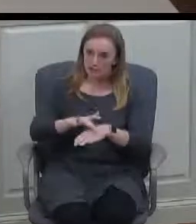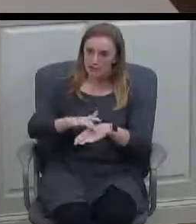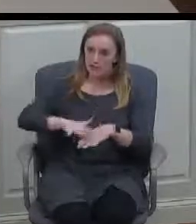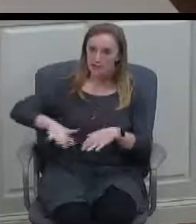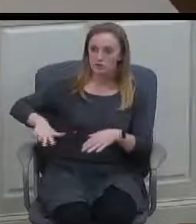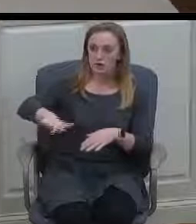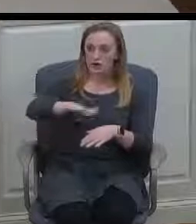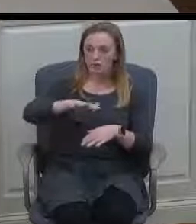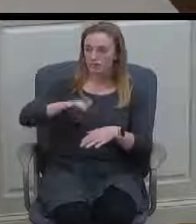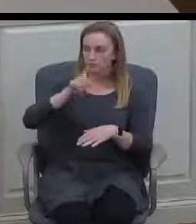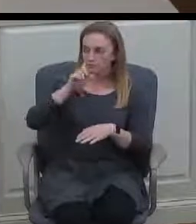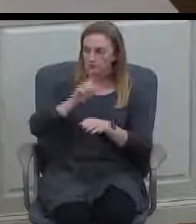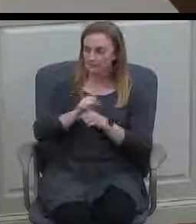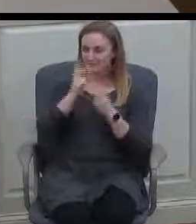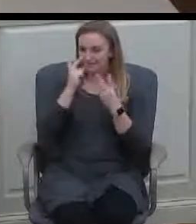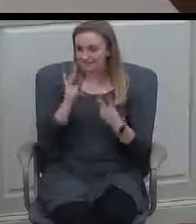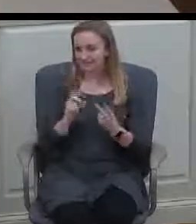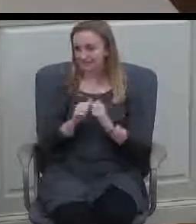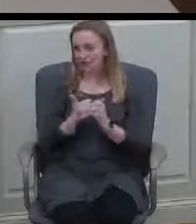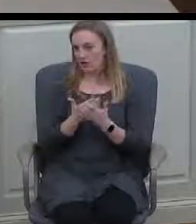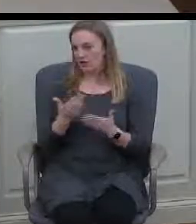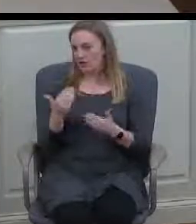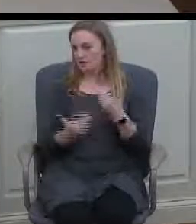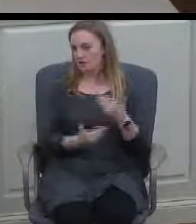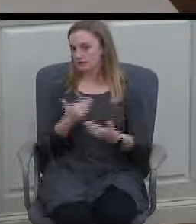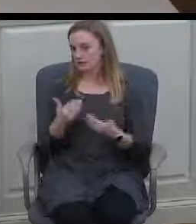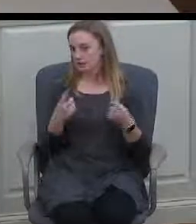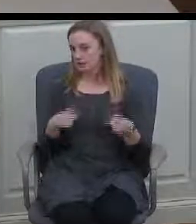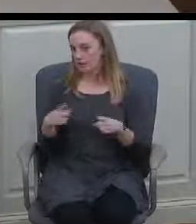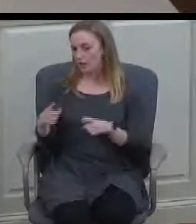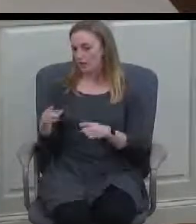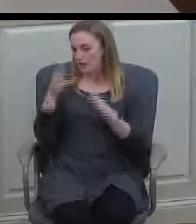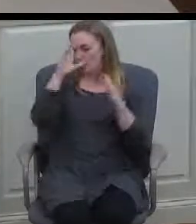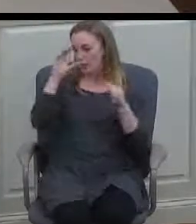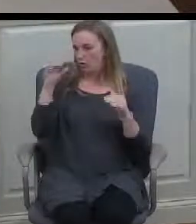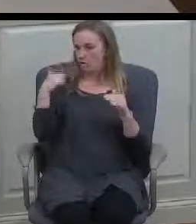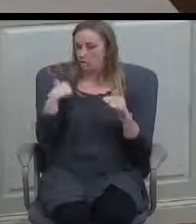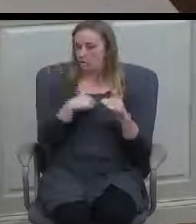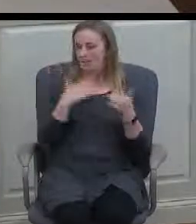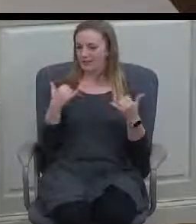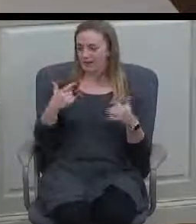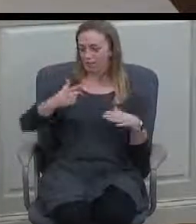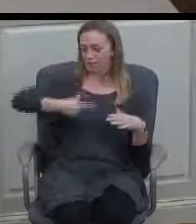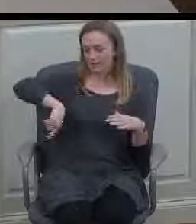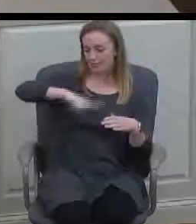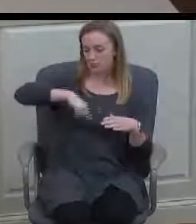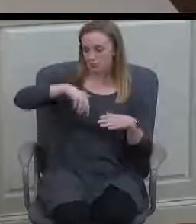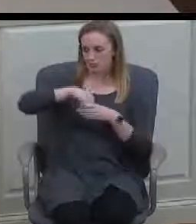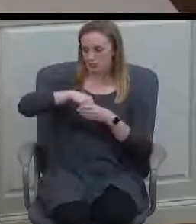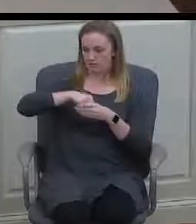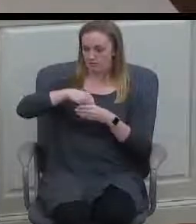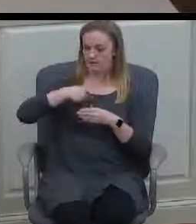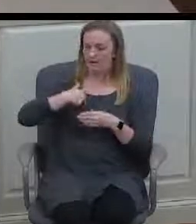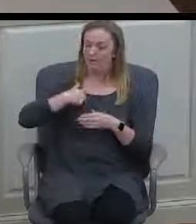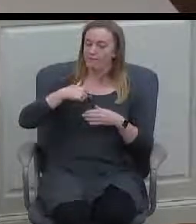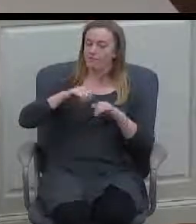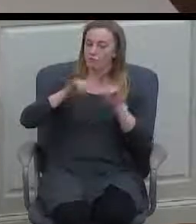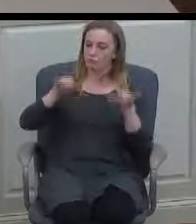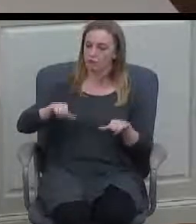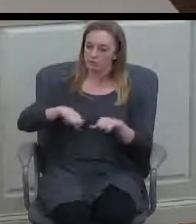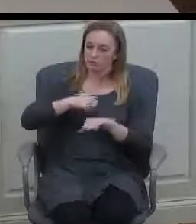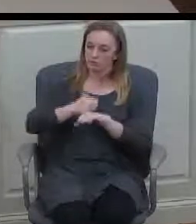and observe how things are happening. And so hopefully we have a structure internally that can better administrate our